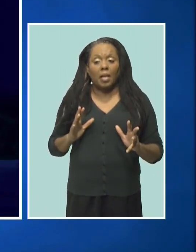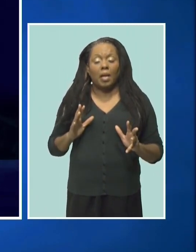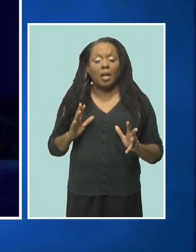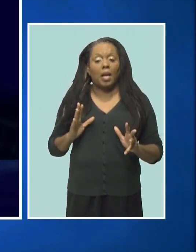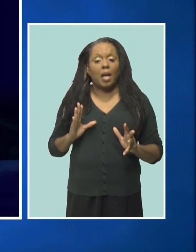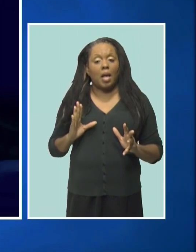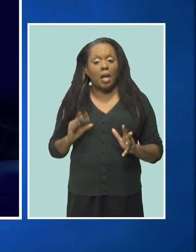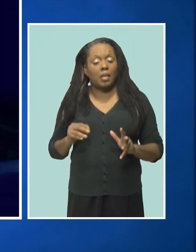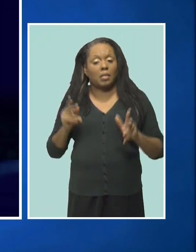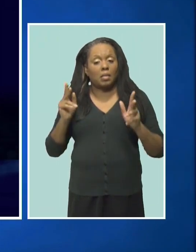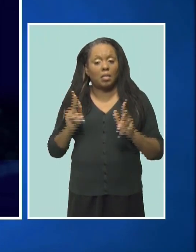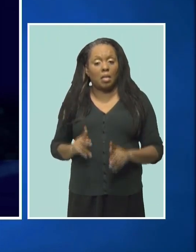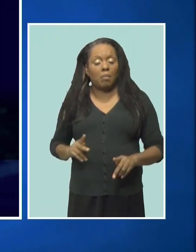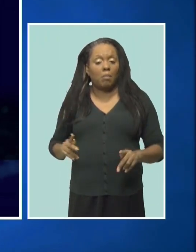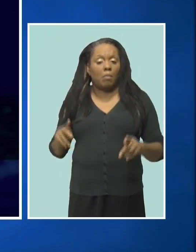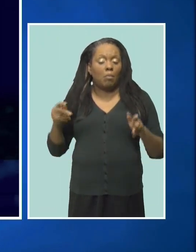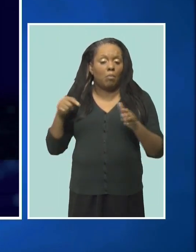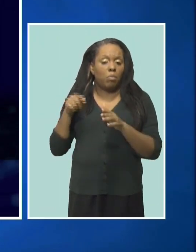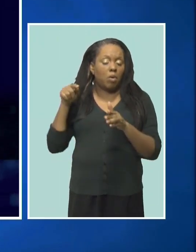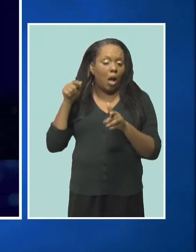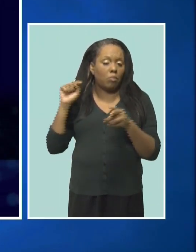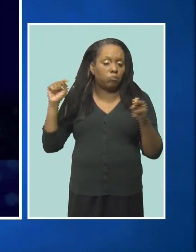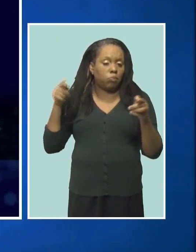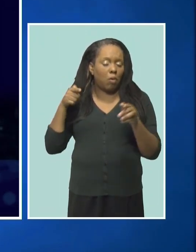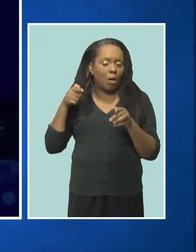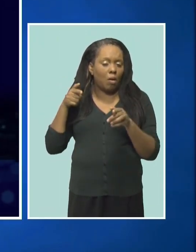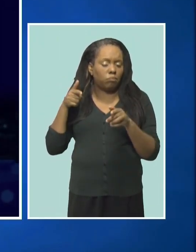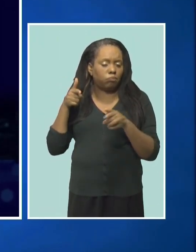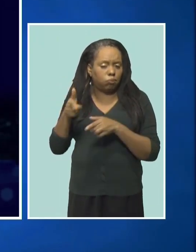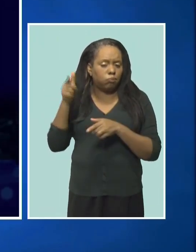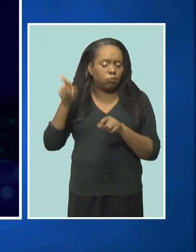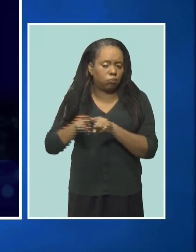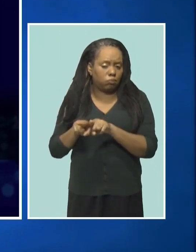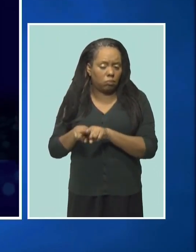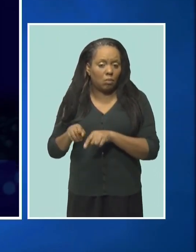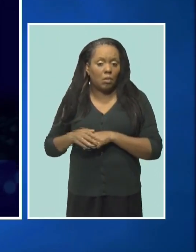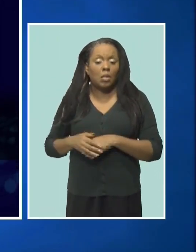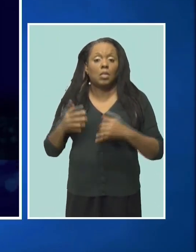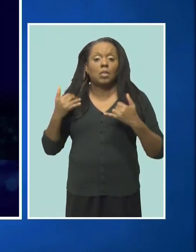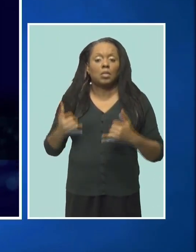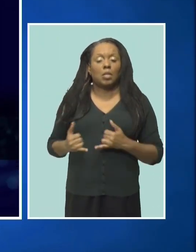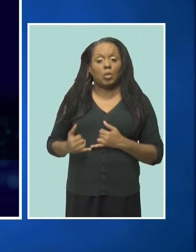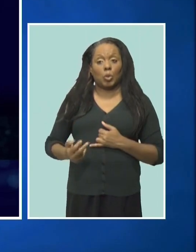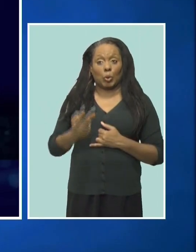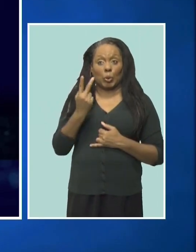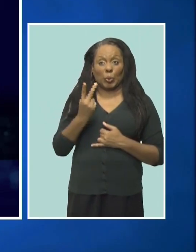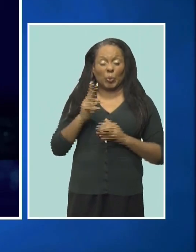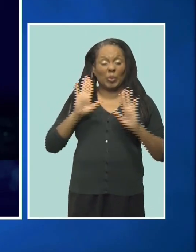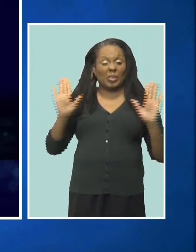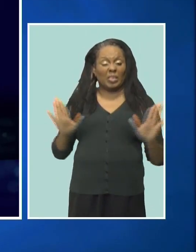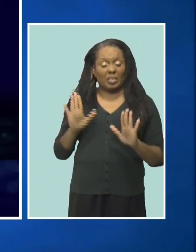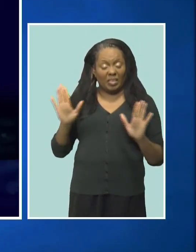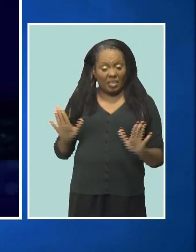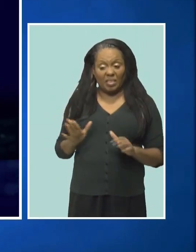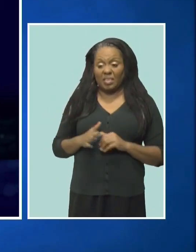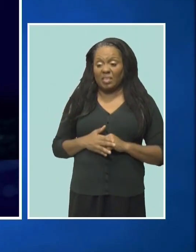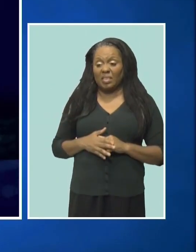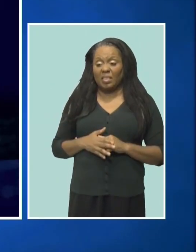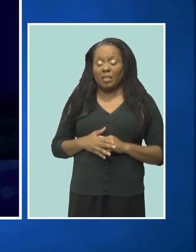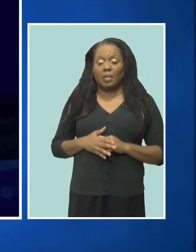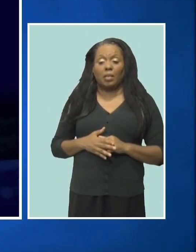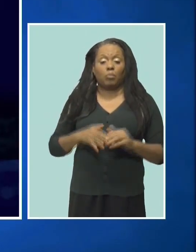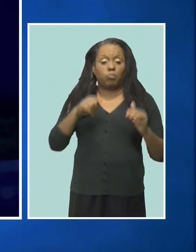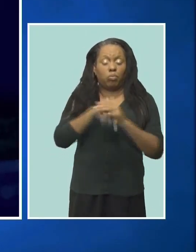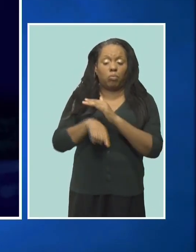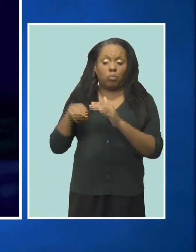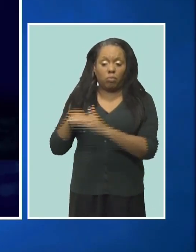has left us now with the first 2 Sundays of 2025 2 consecutive Sundays, being